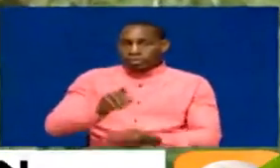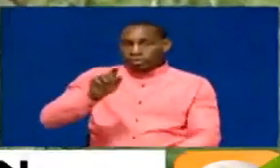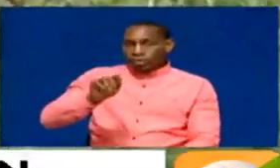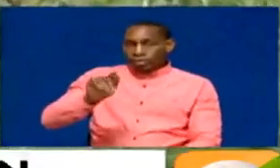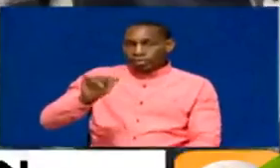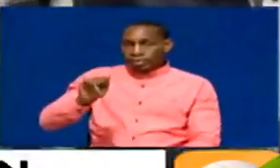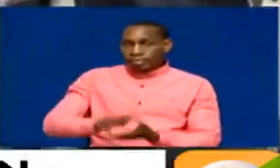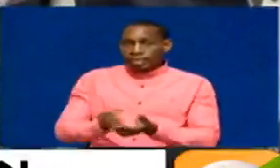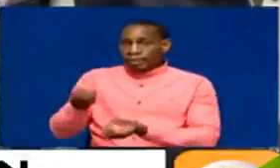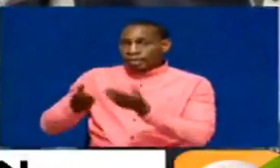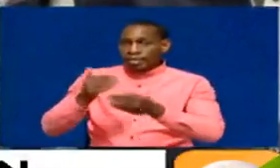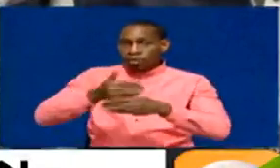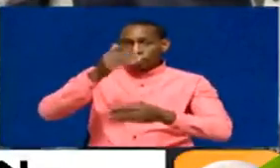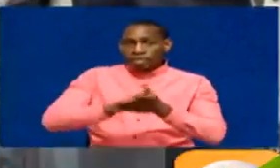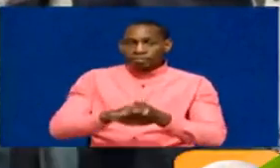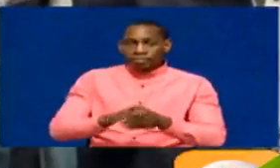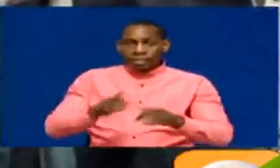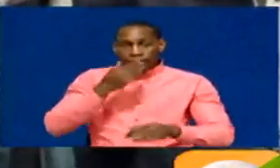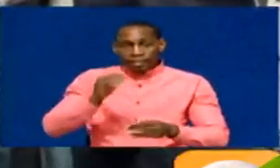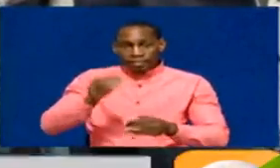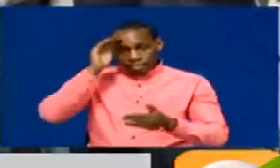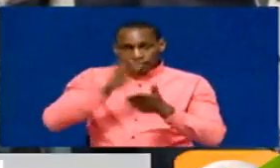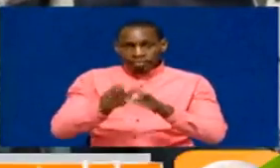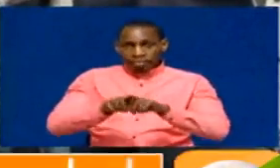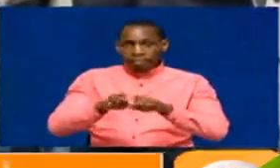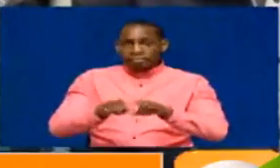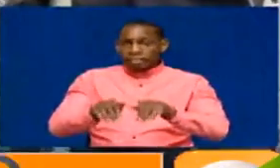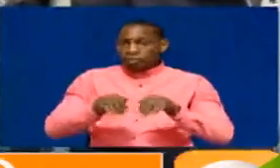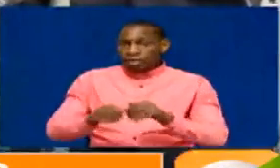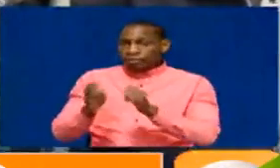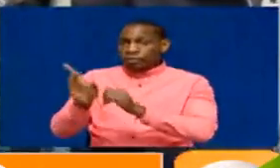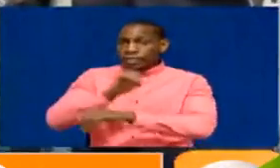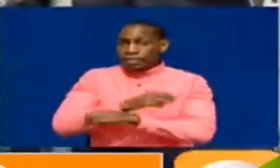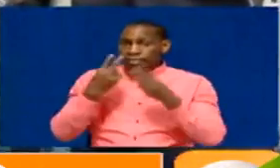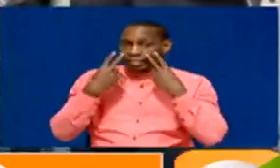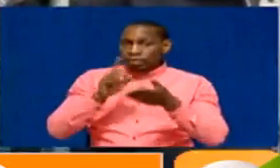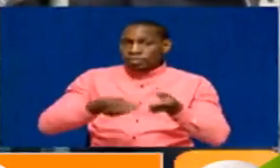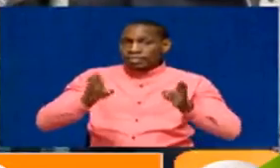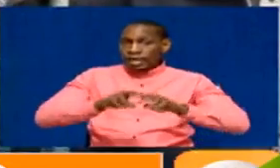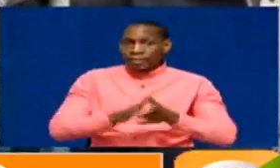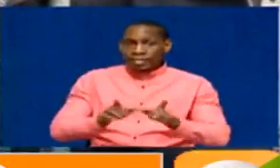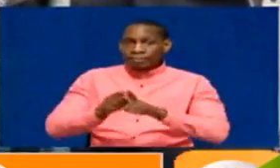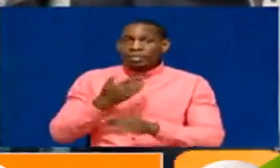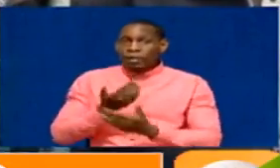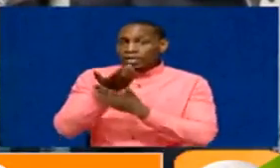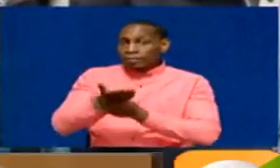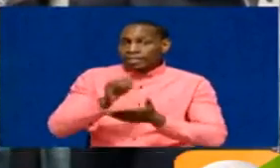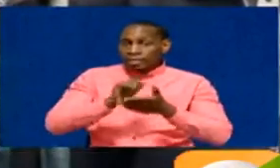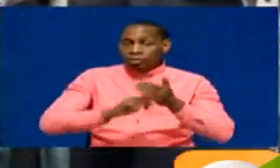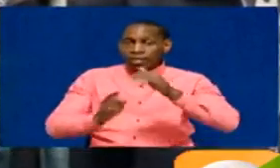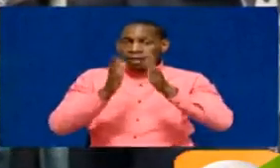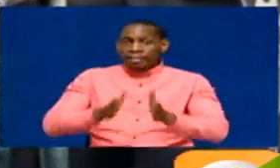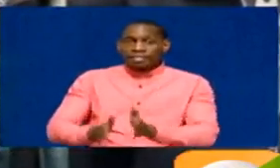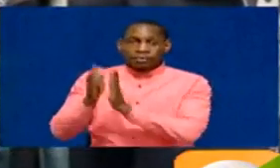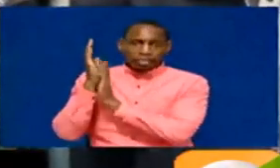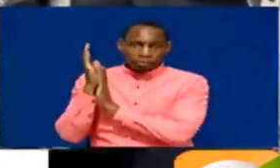Baringo South border. Wacha niamini, wacha ningoche, hiyo siku 14, nione yale itafanyika. Na nataka niombe kwamba wasiri